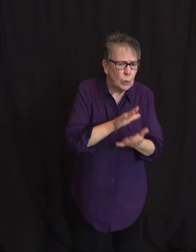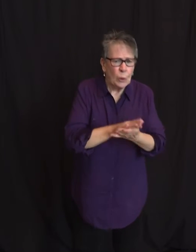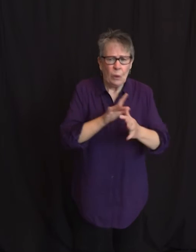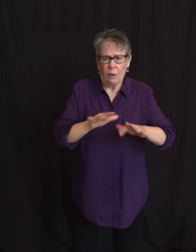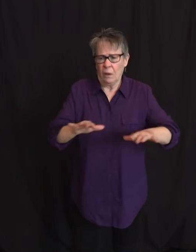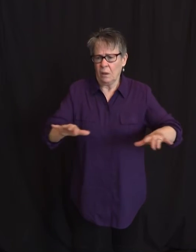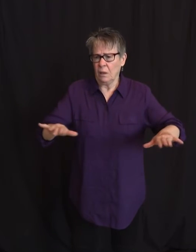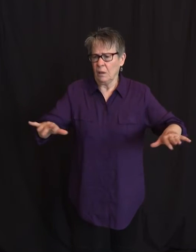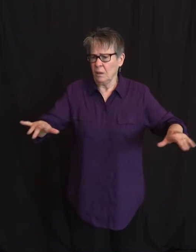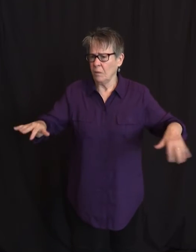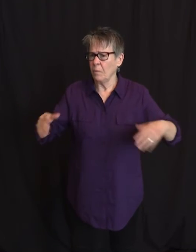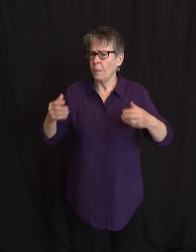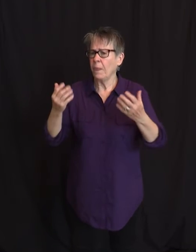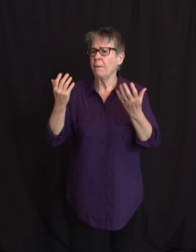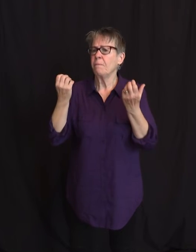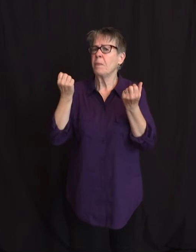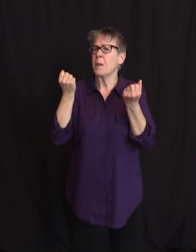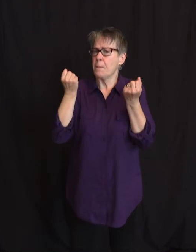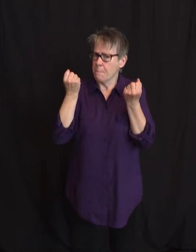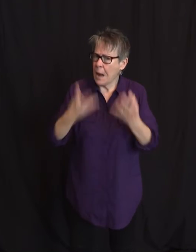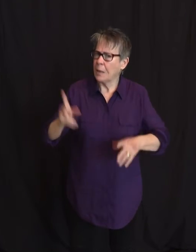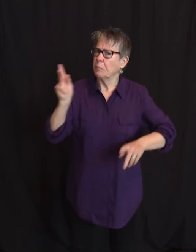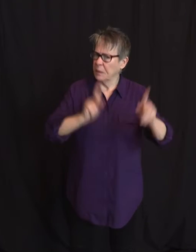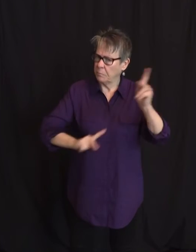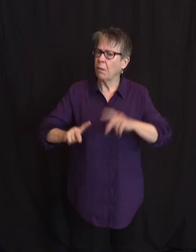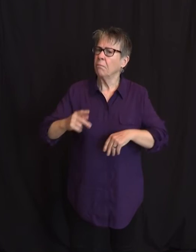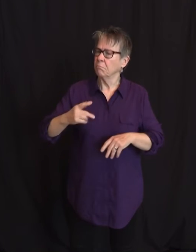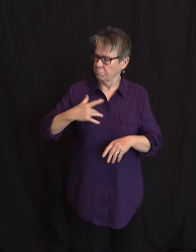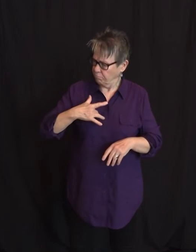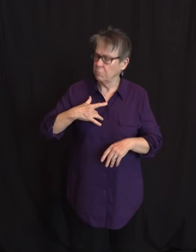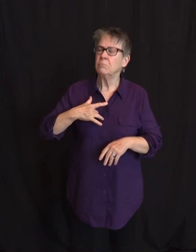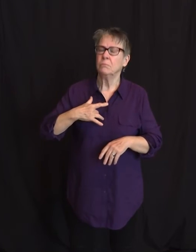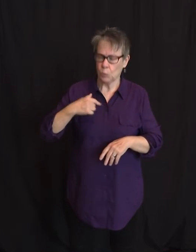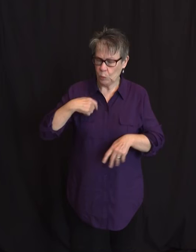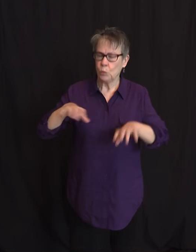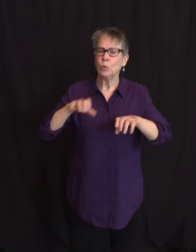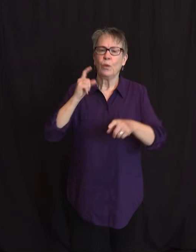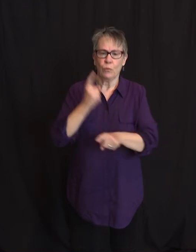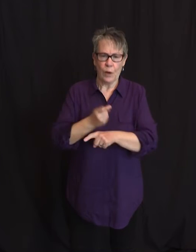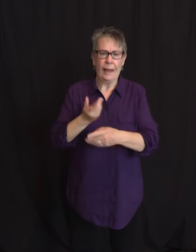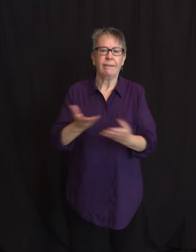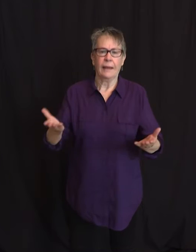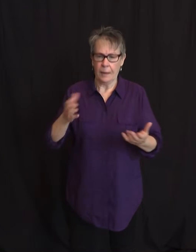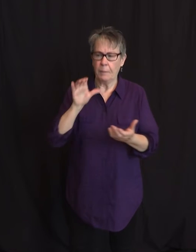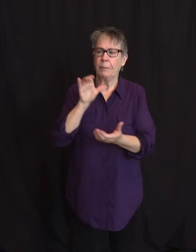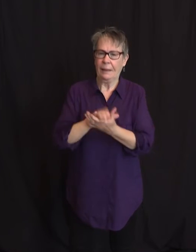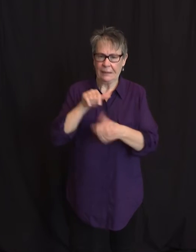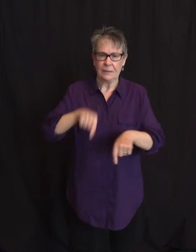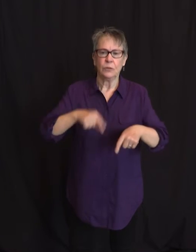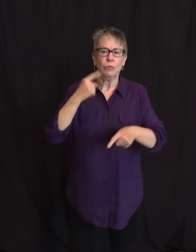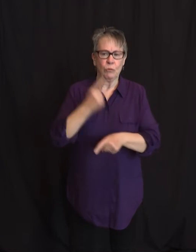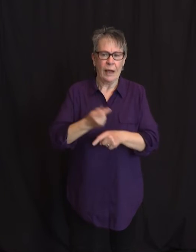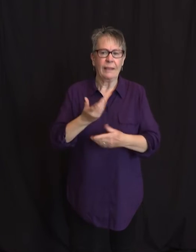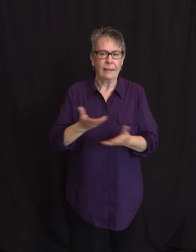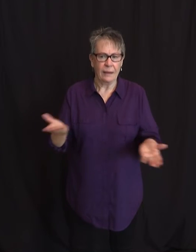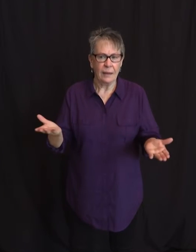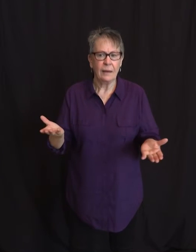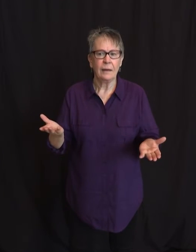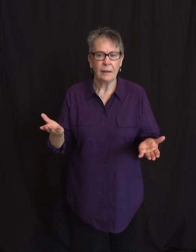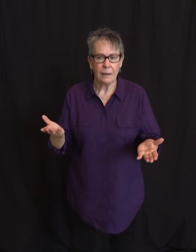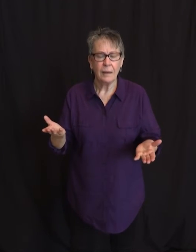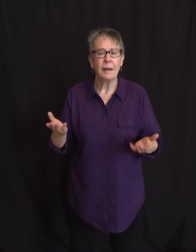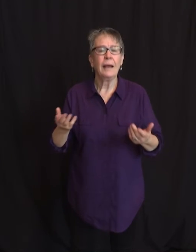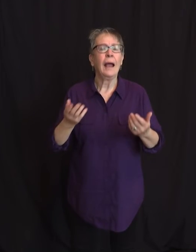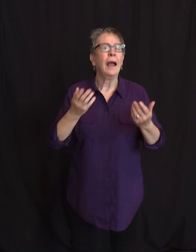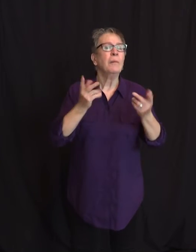in what they're doing, by definition, many of whom have lost their job, which makes it even more remarkable. And